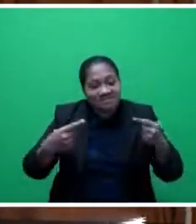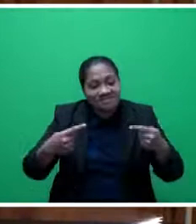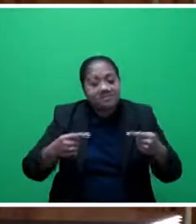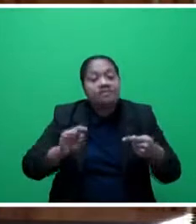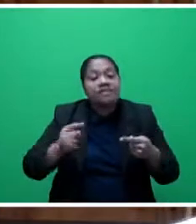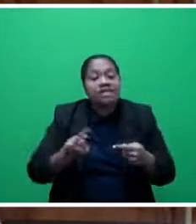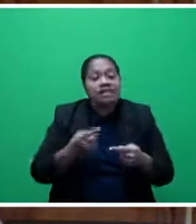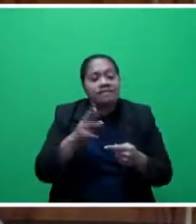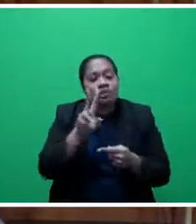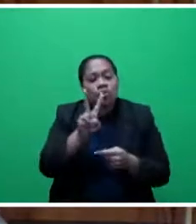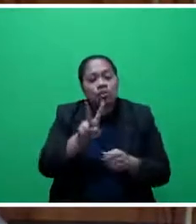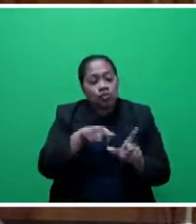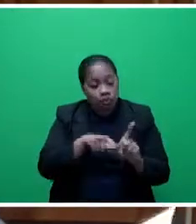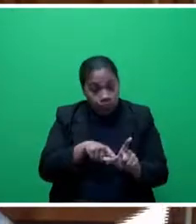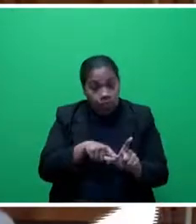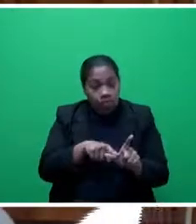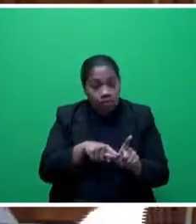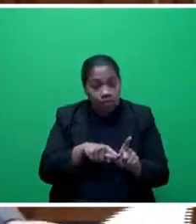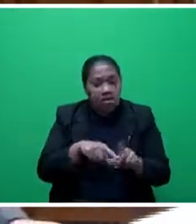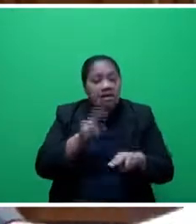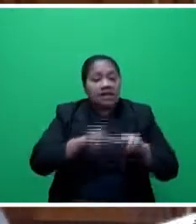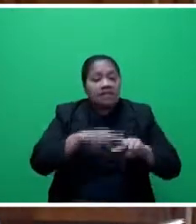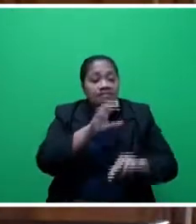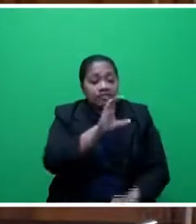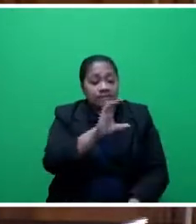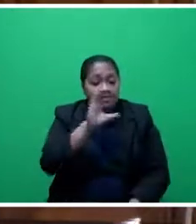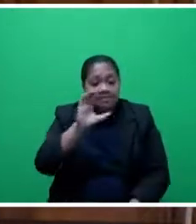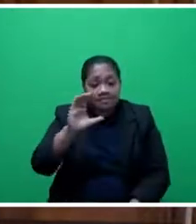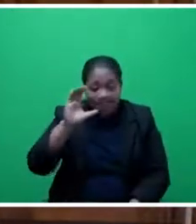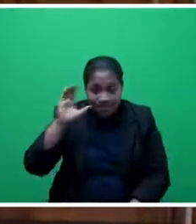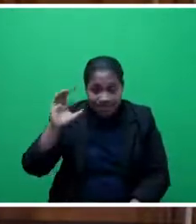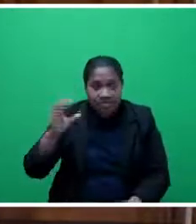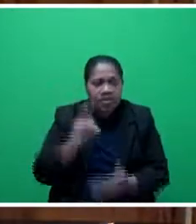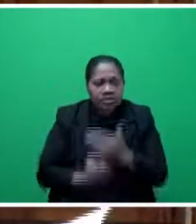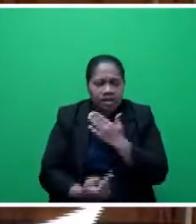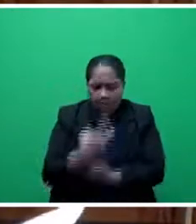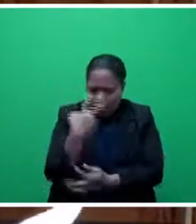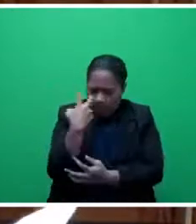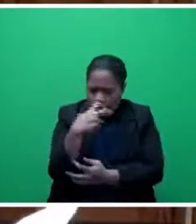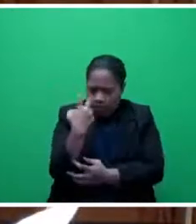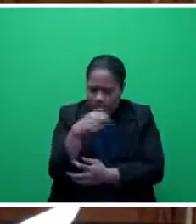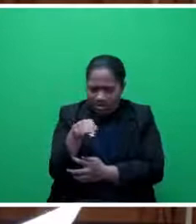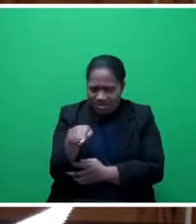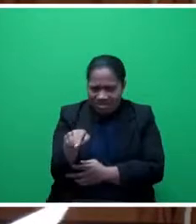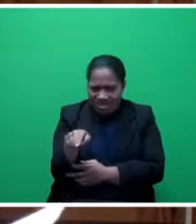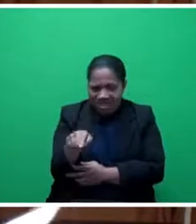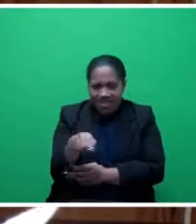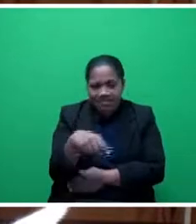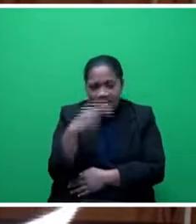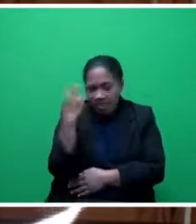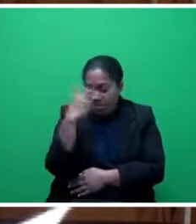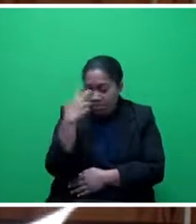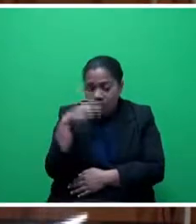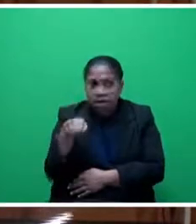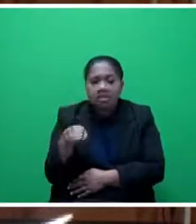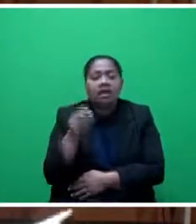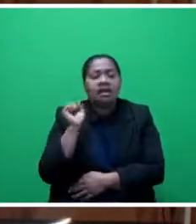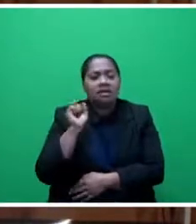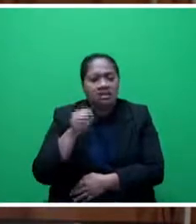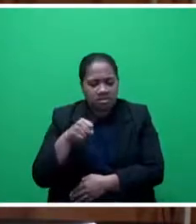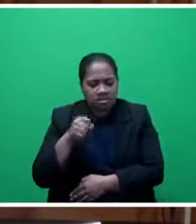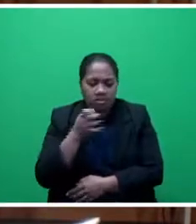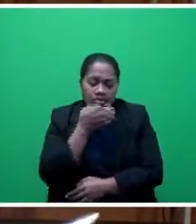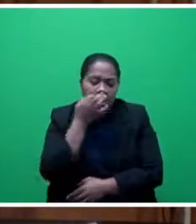least the first 2 years, FCCC can monitor these particular products. And indeed, we will urge them to